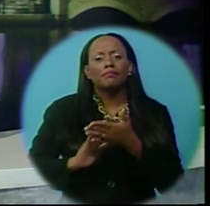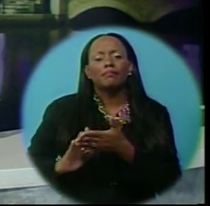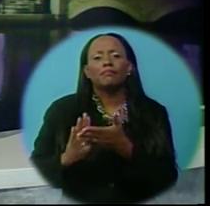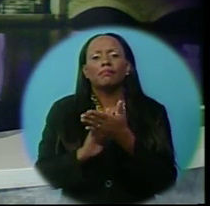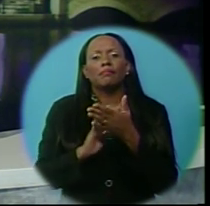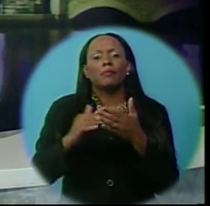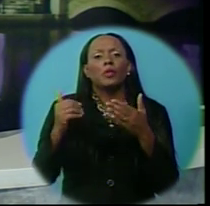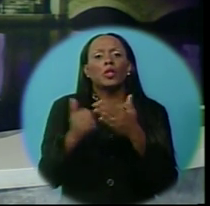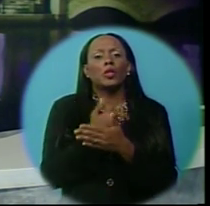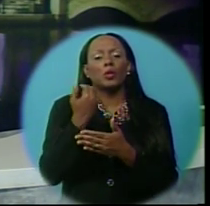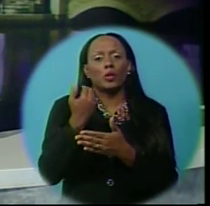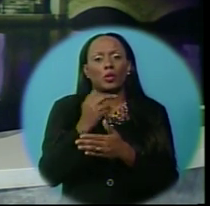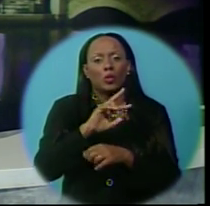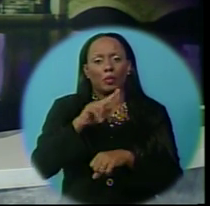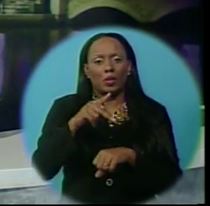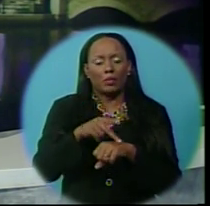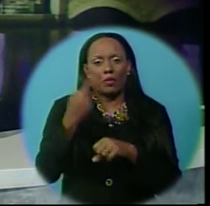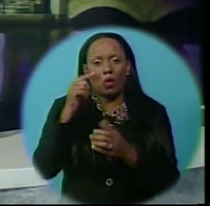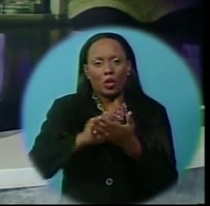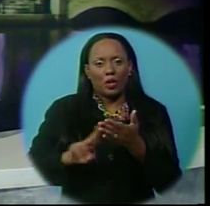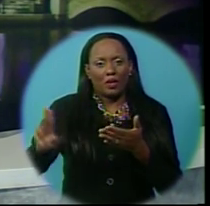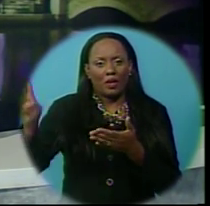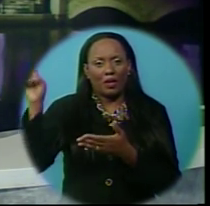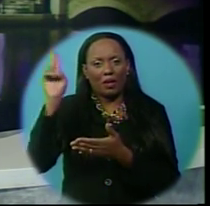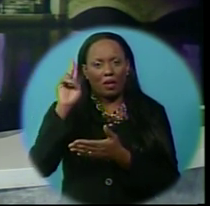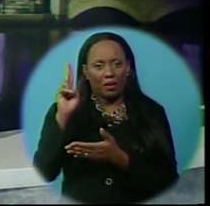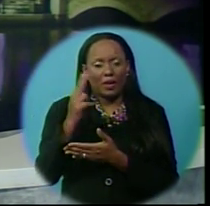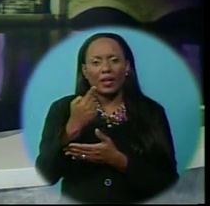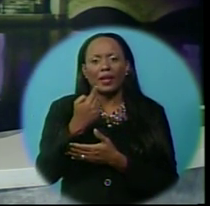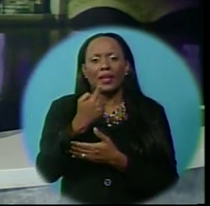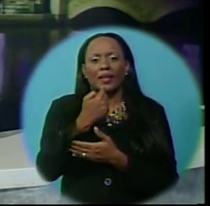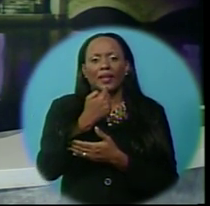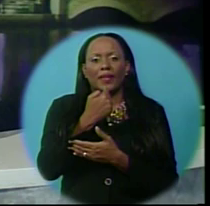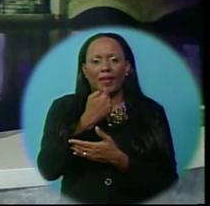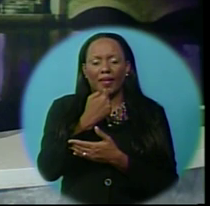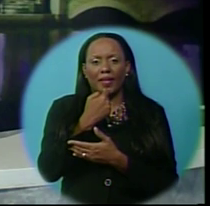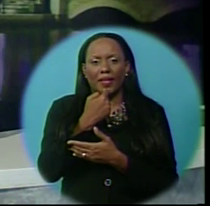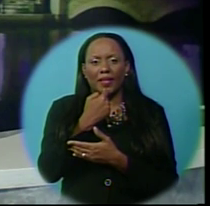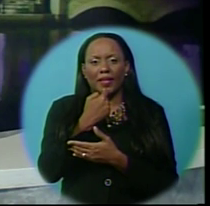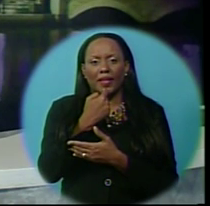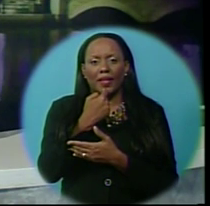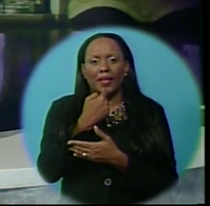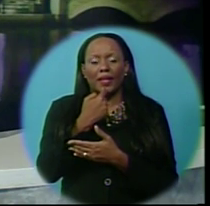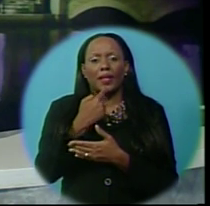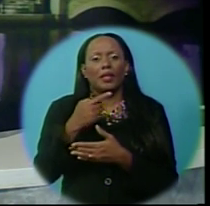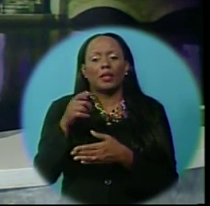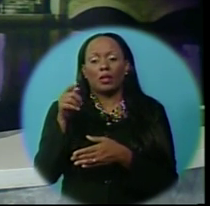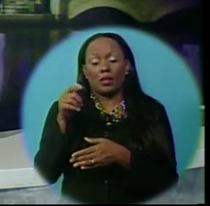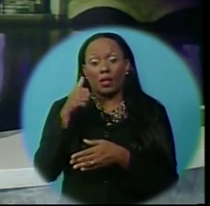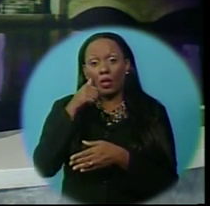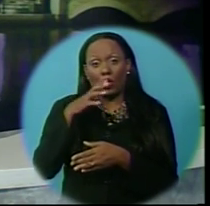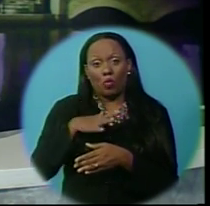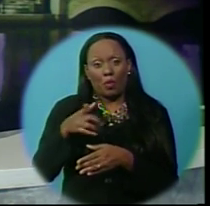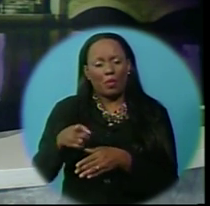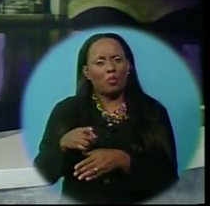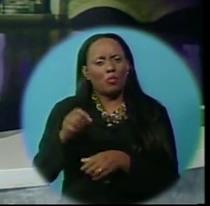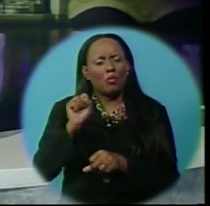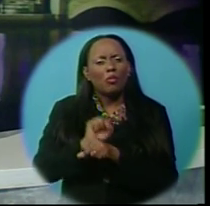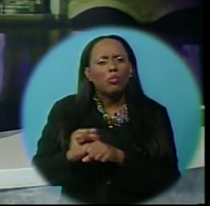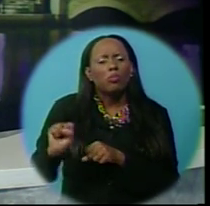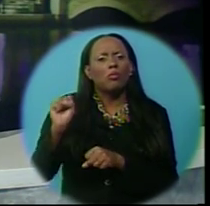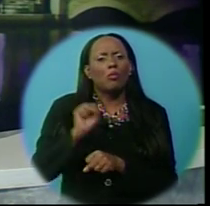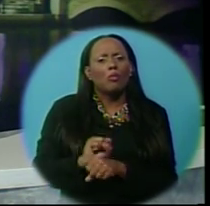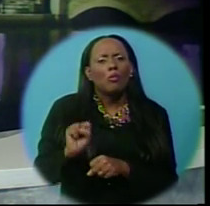extending congratulations to Professor Barreto on her richly deserved elevation, Mr. Stewart described her as a hard worker